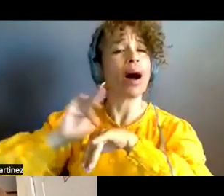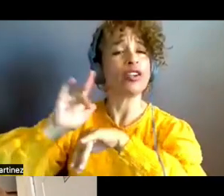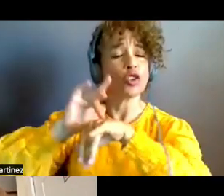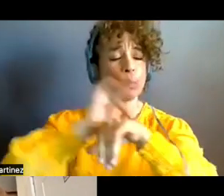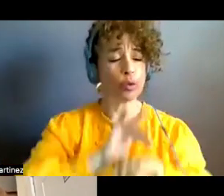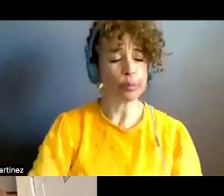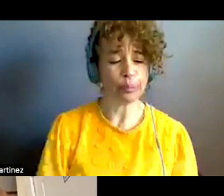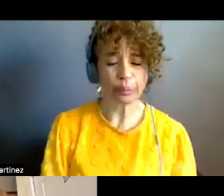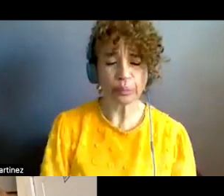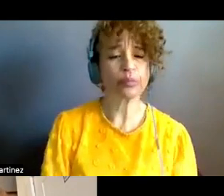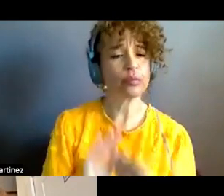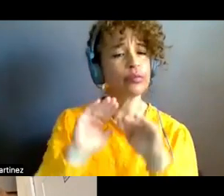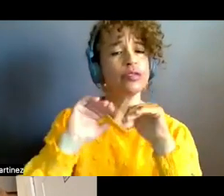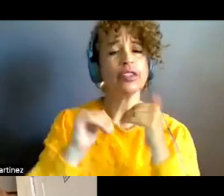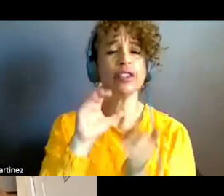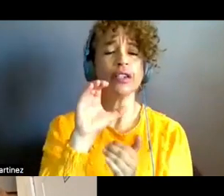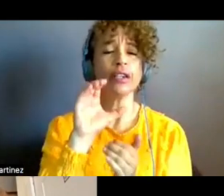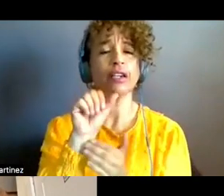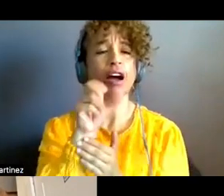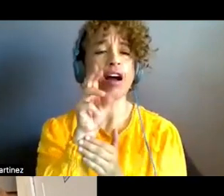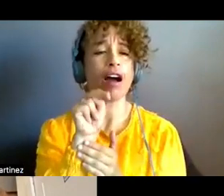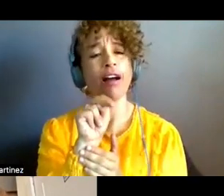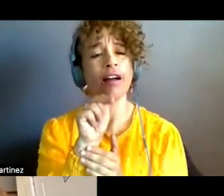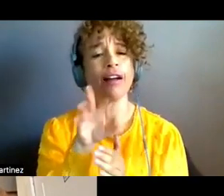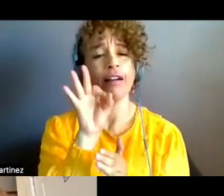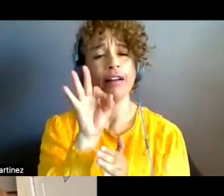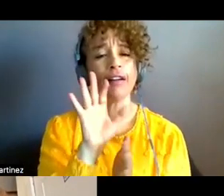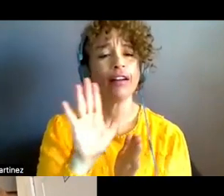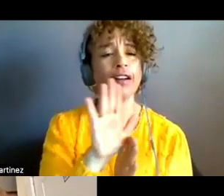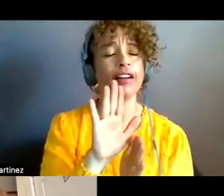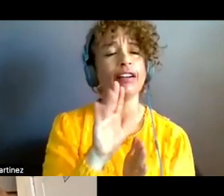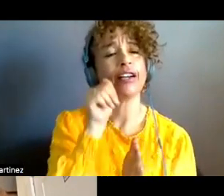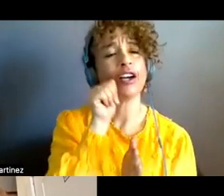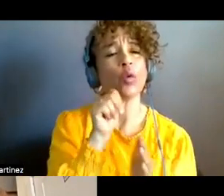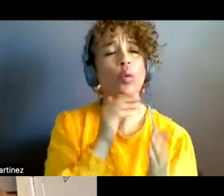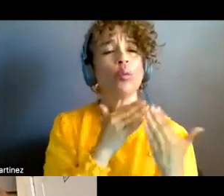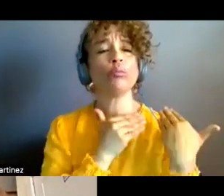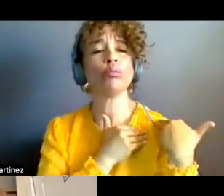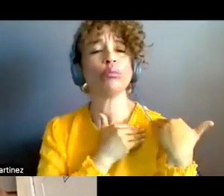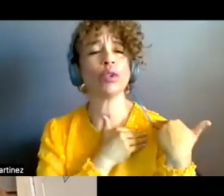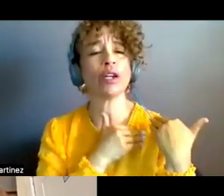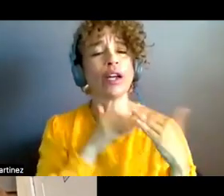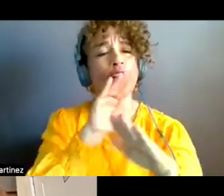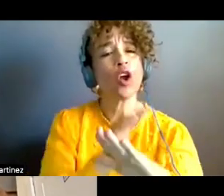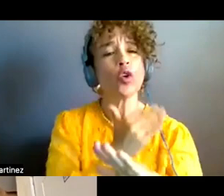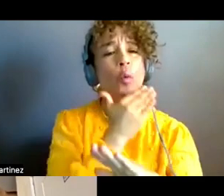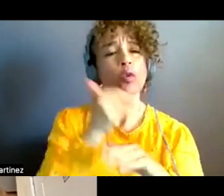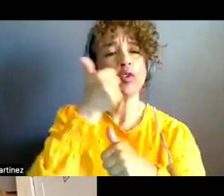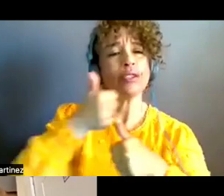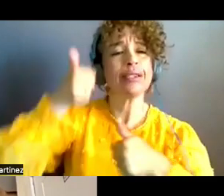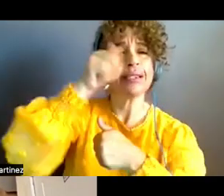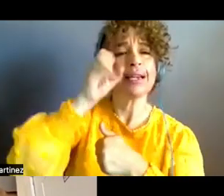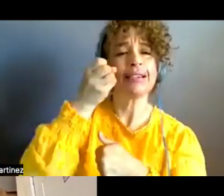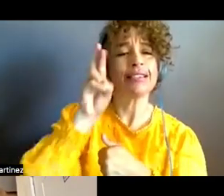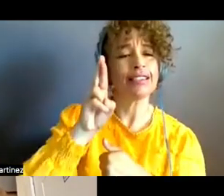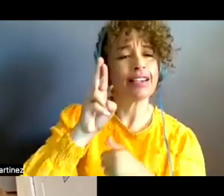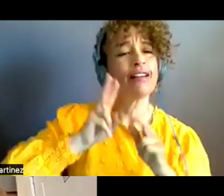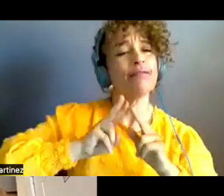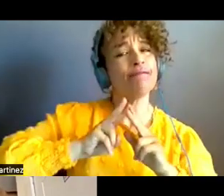How do you find that, Carmen, in your duty as a music chair? That must be a